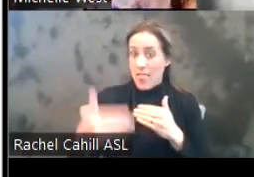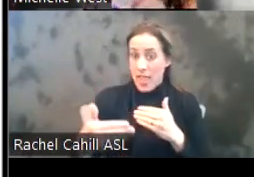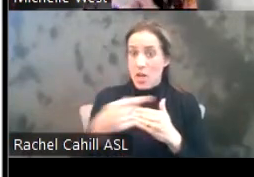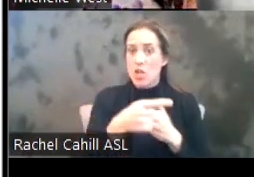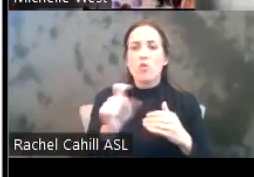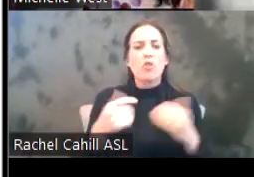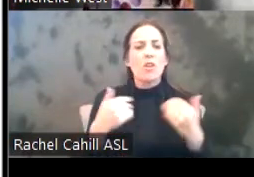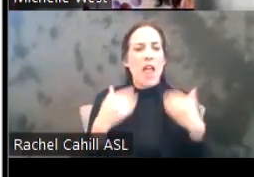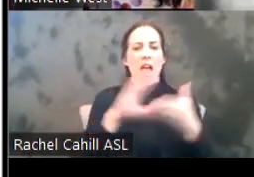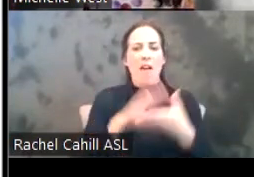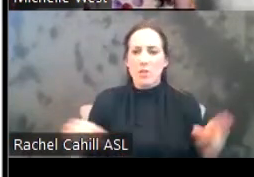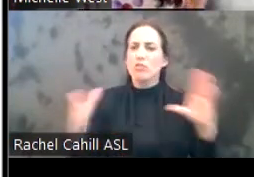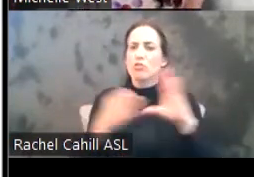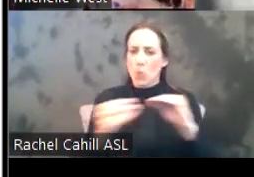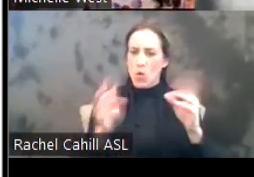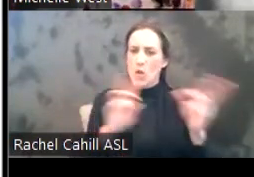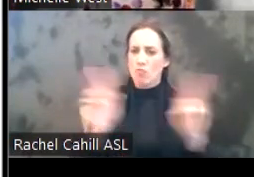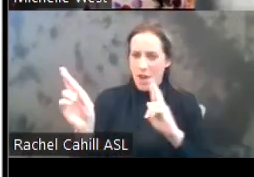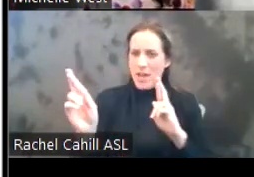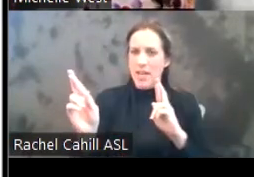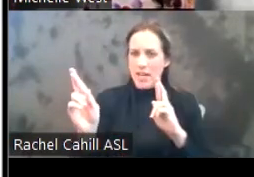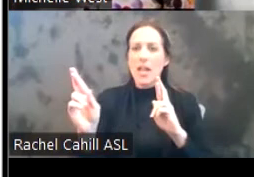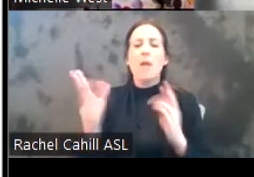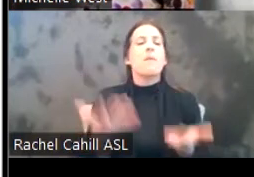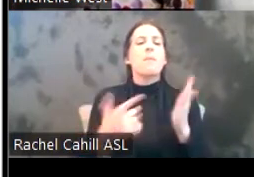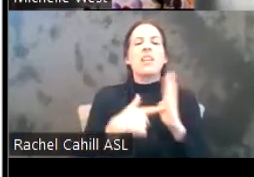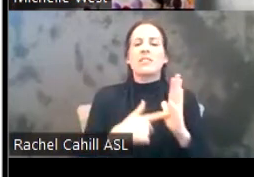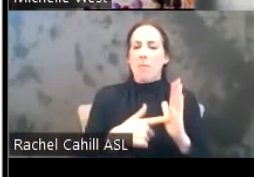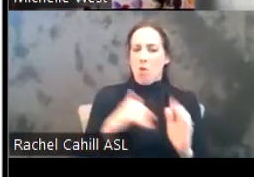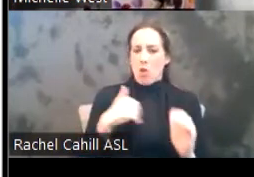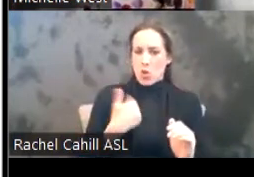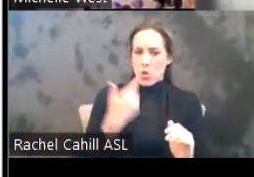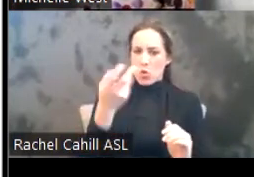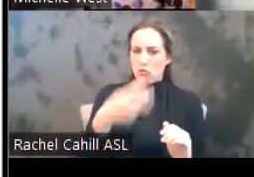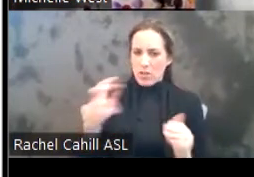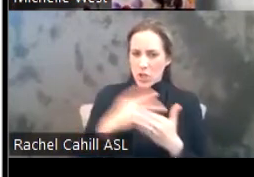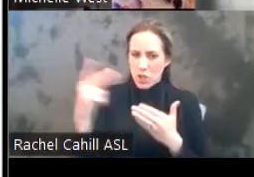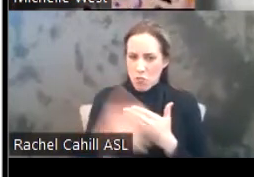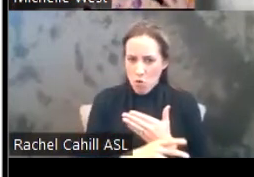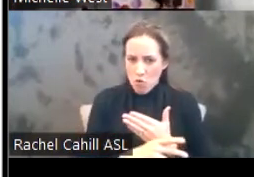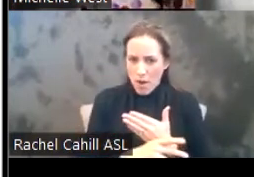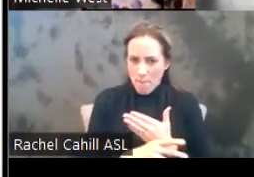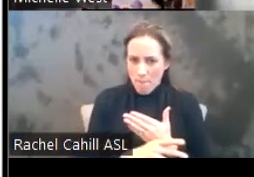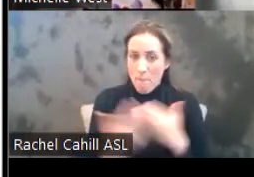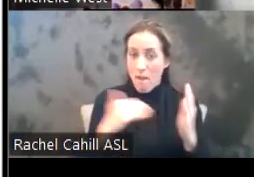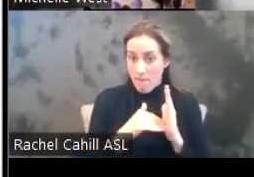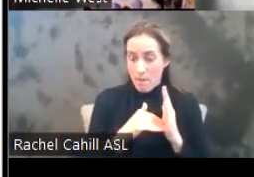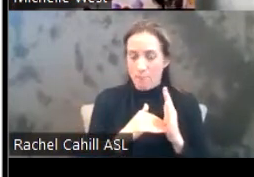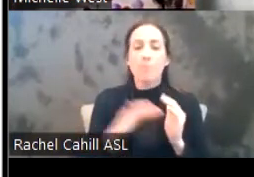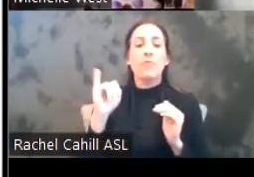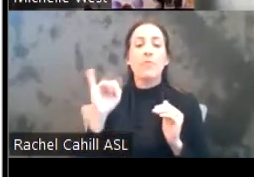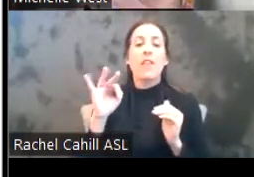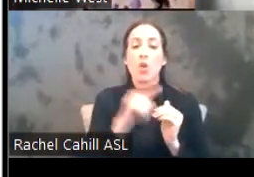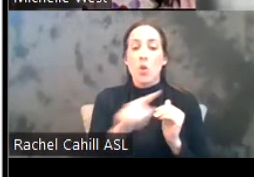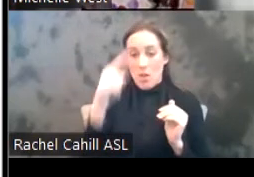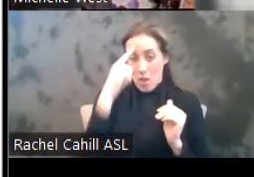story ready for them. Let's take the transitions program again, that example. You would say, you know what, we're coming up